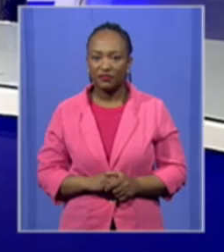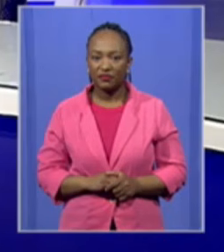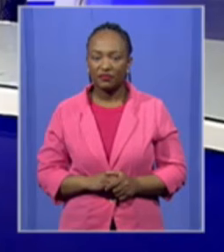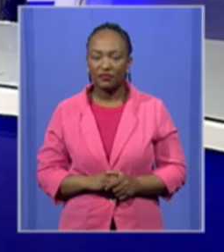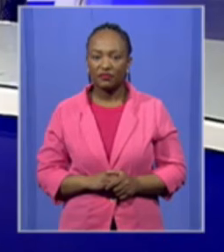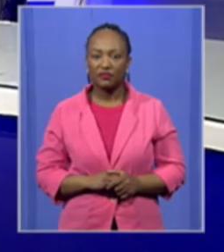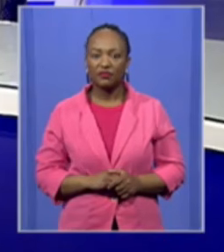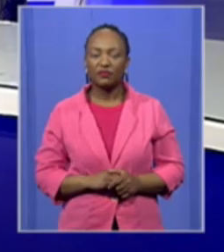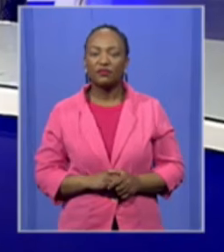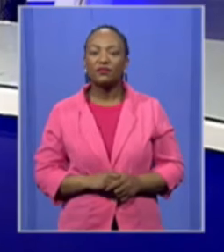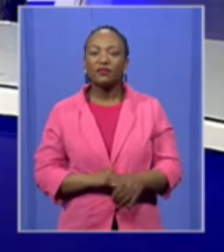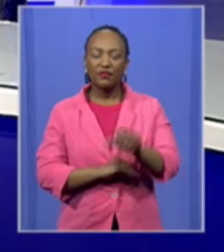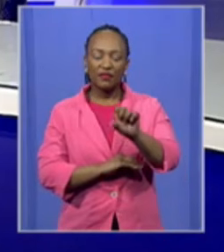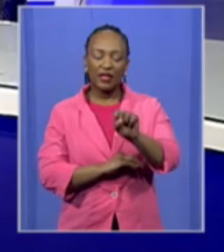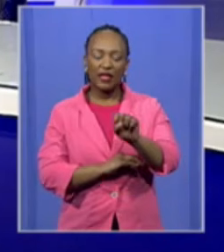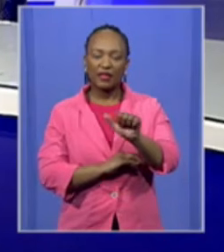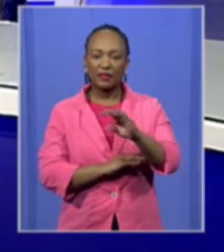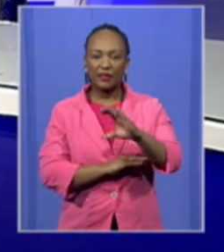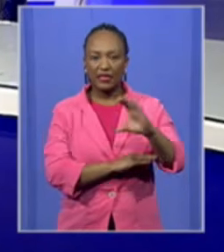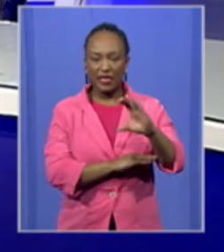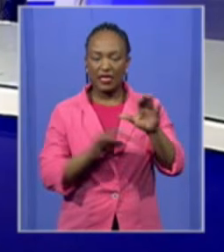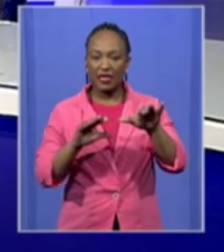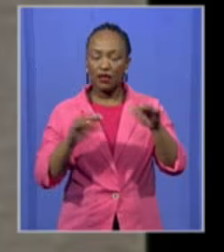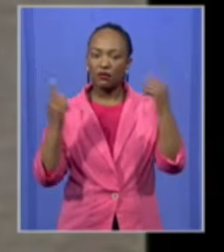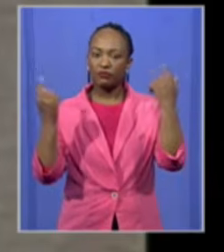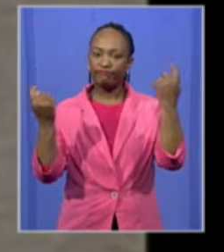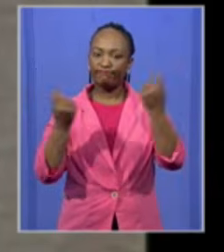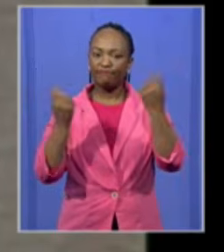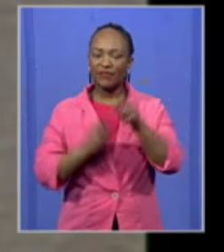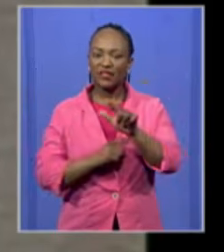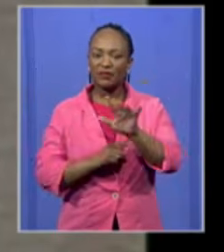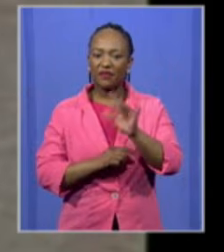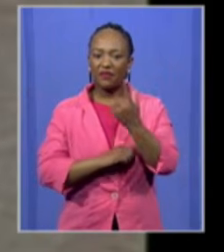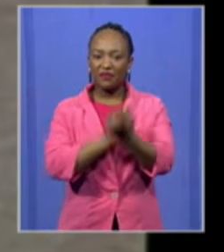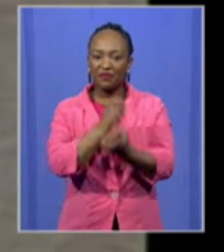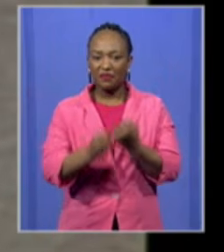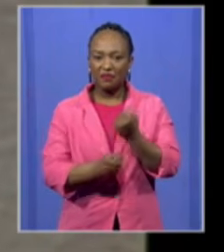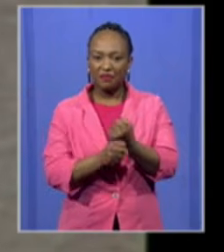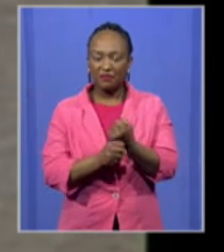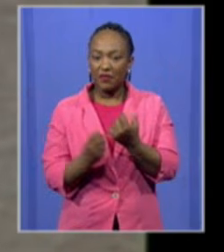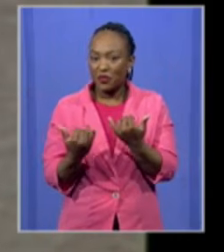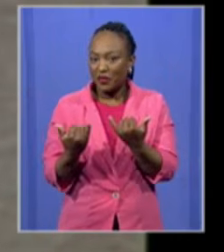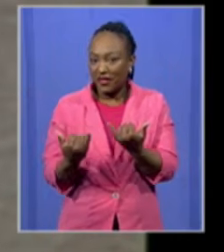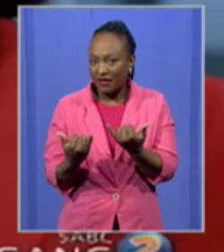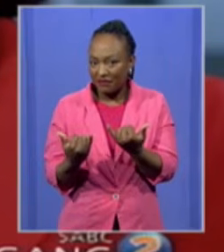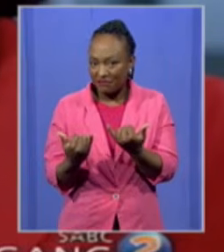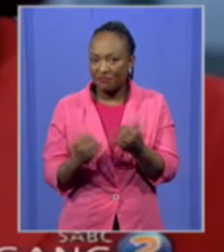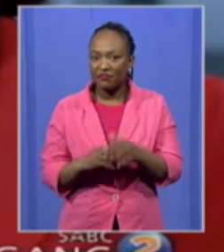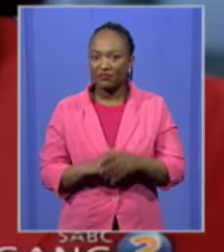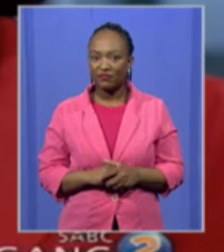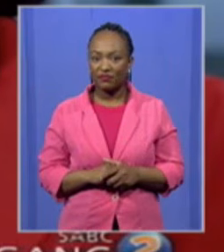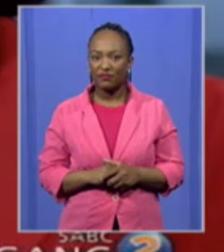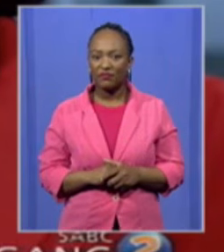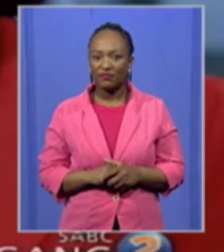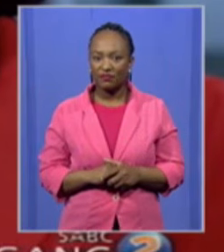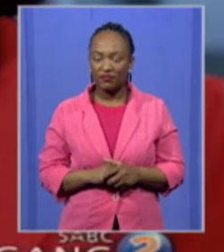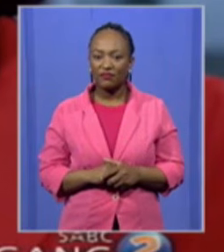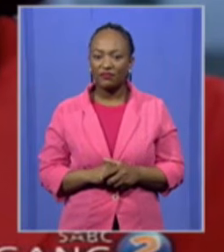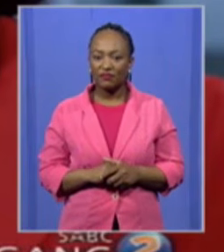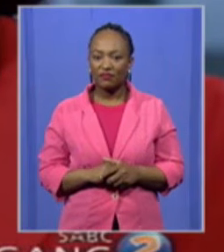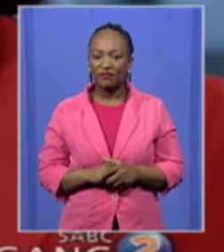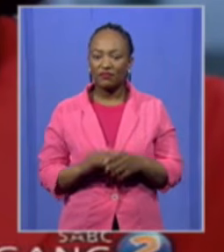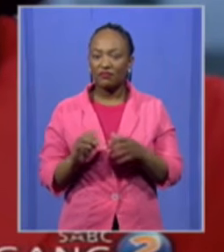Lefapha la ditaba la SABC le keteka dilemo tse 75 kajeno le mohlodi wa